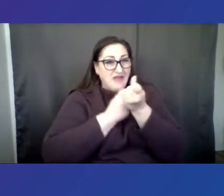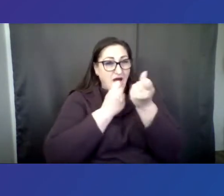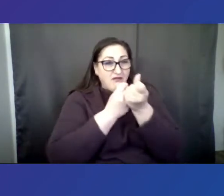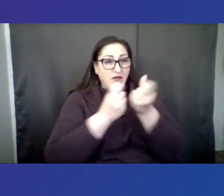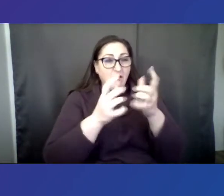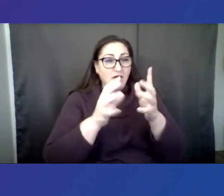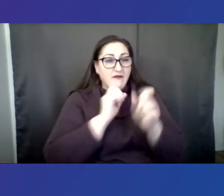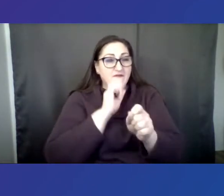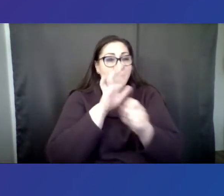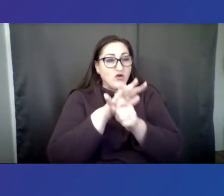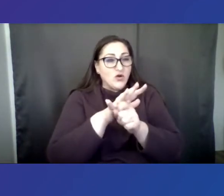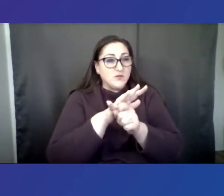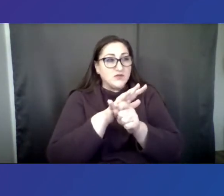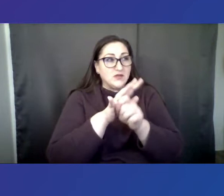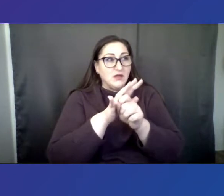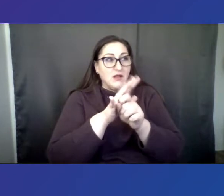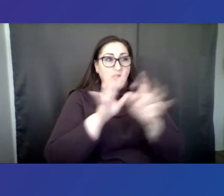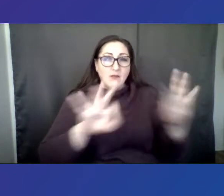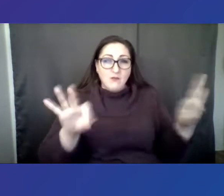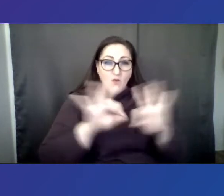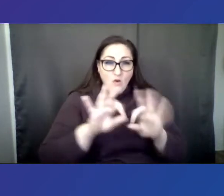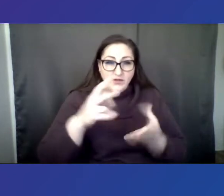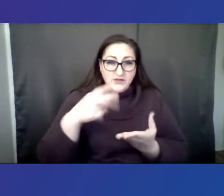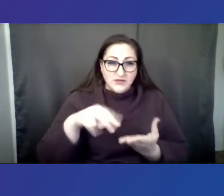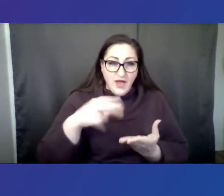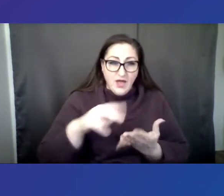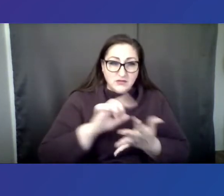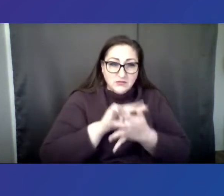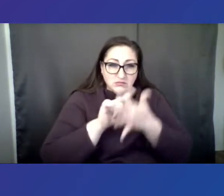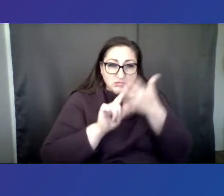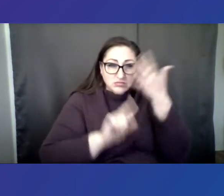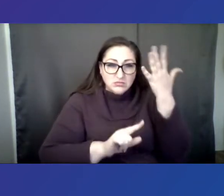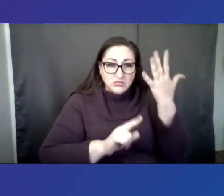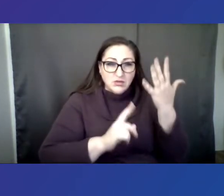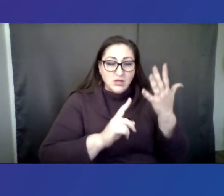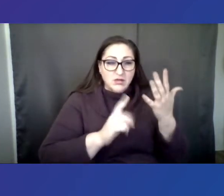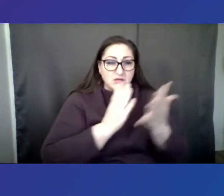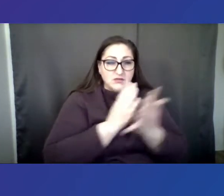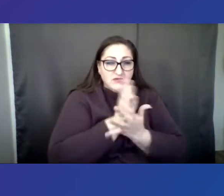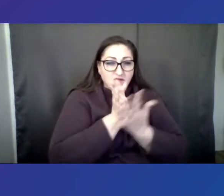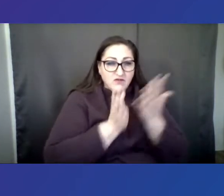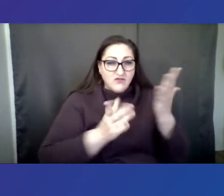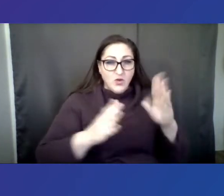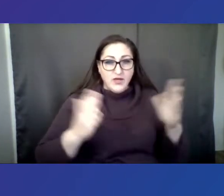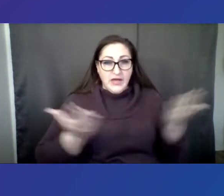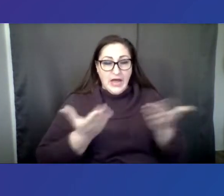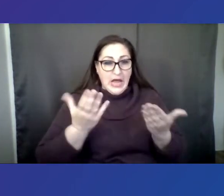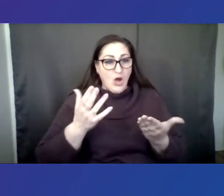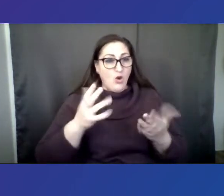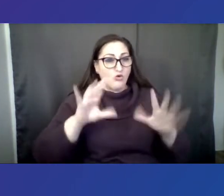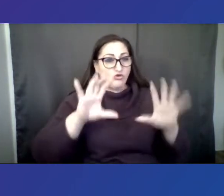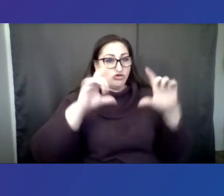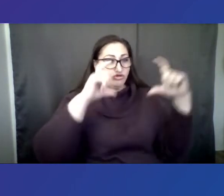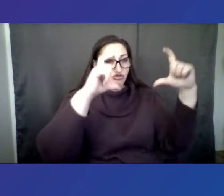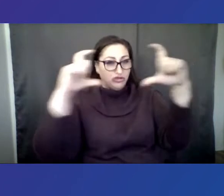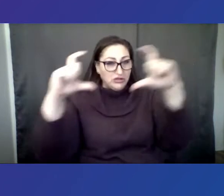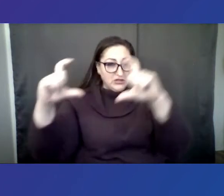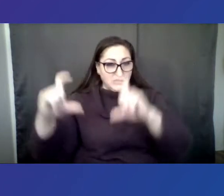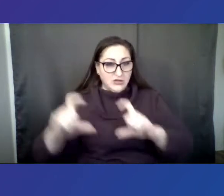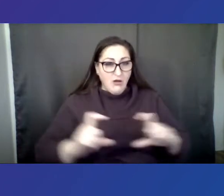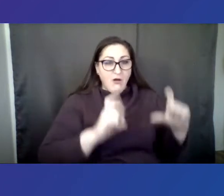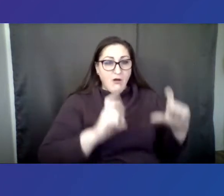dance in all its forms. This week, screens across New York City are broadcasting videos from Dance